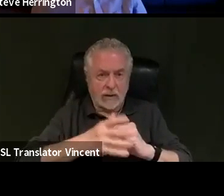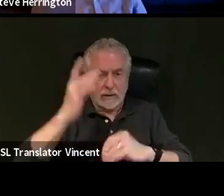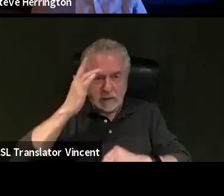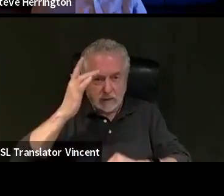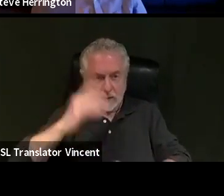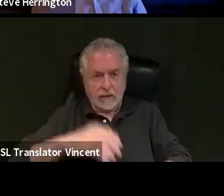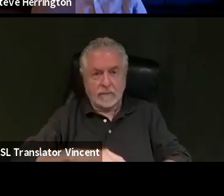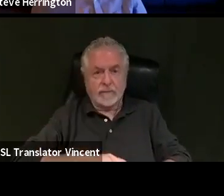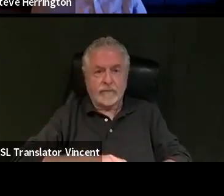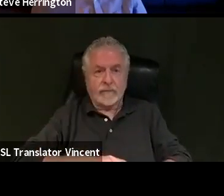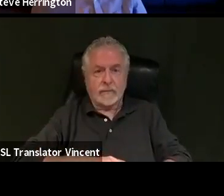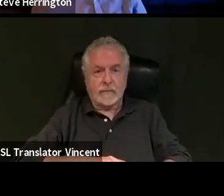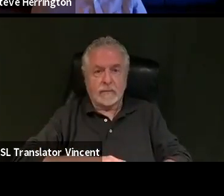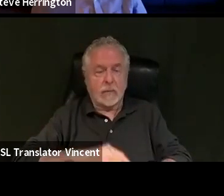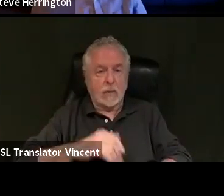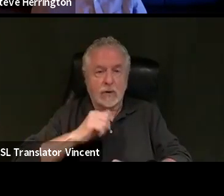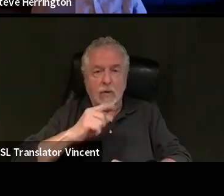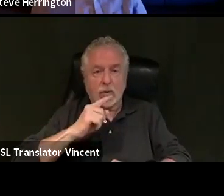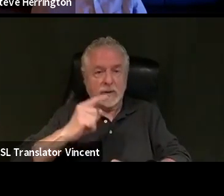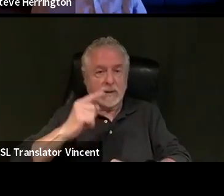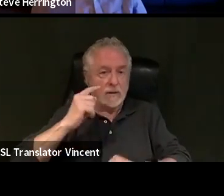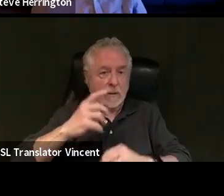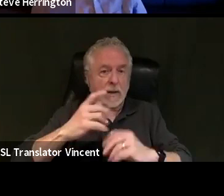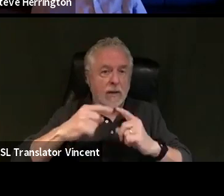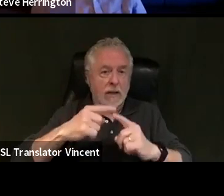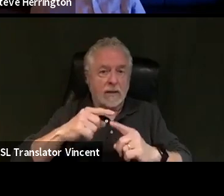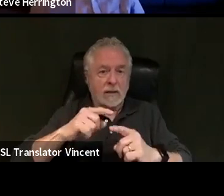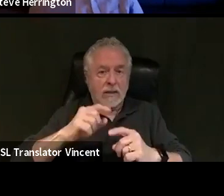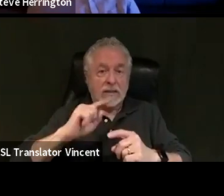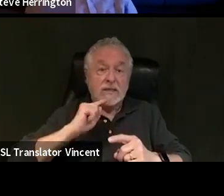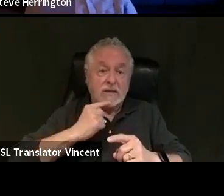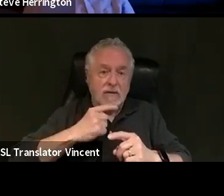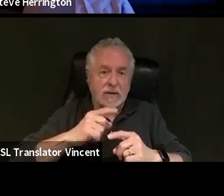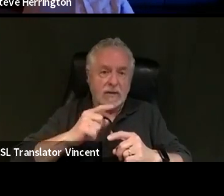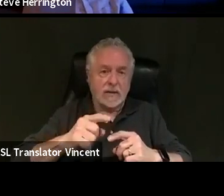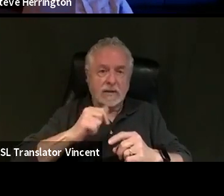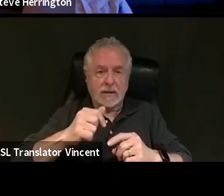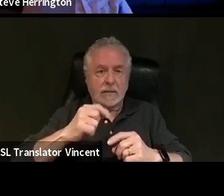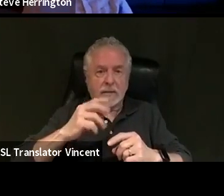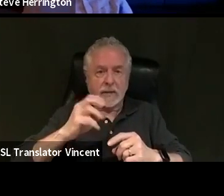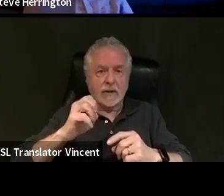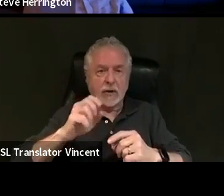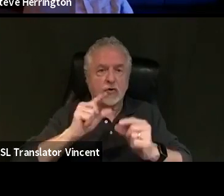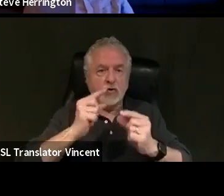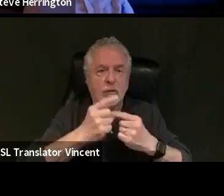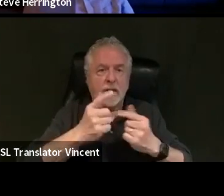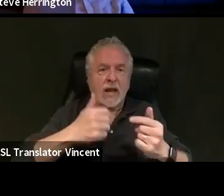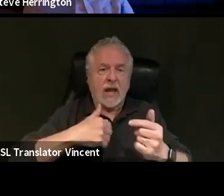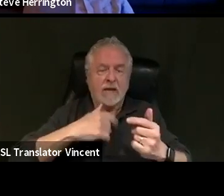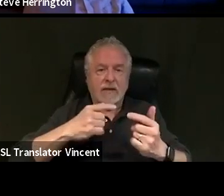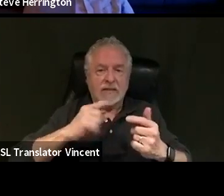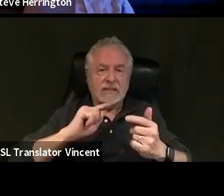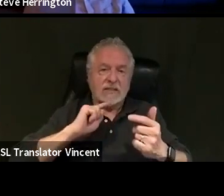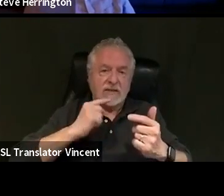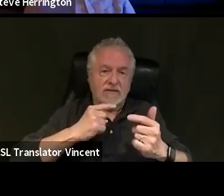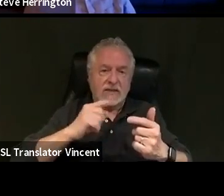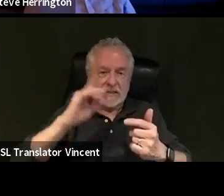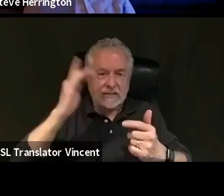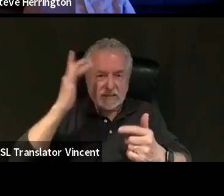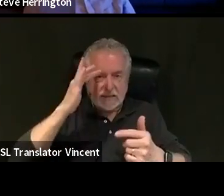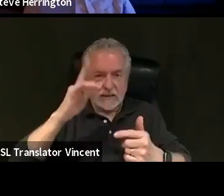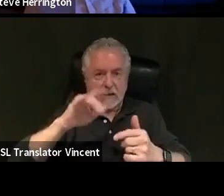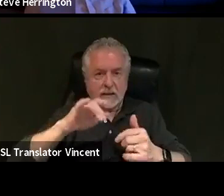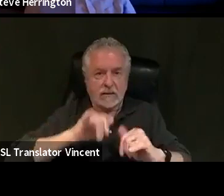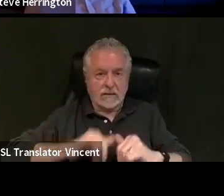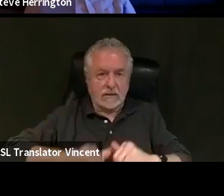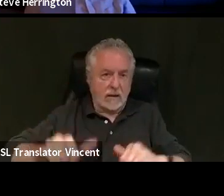disease. We didn't really hear so much about severity because this doesn't tend to be a group that has really severe disease